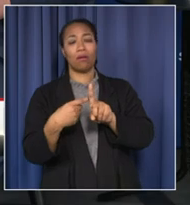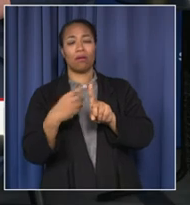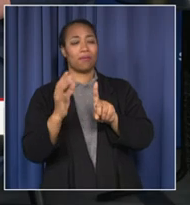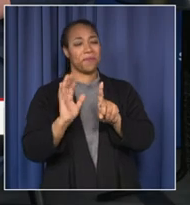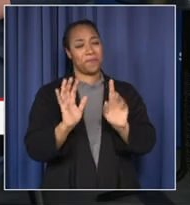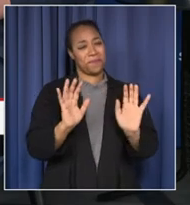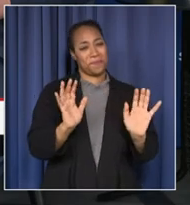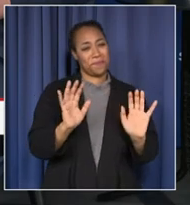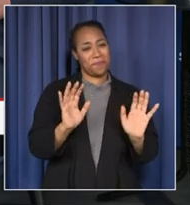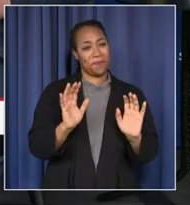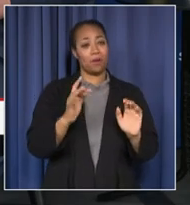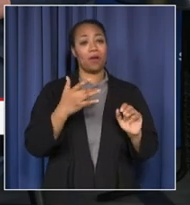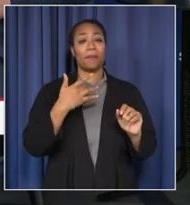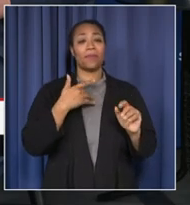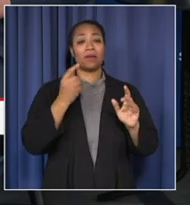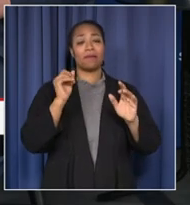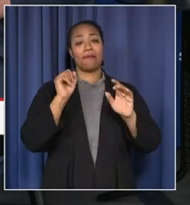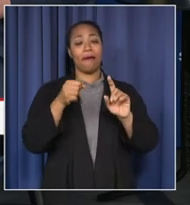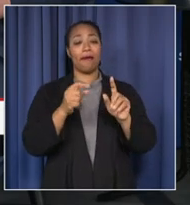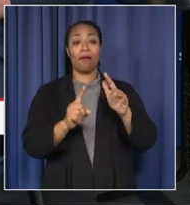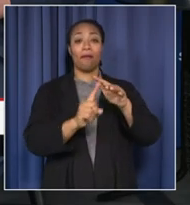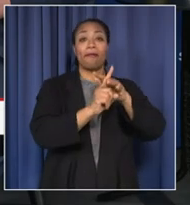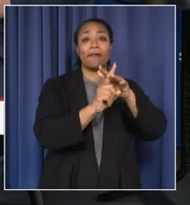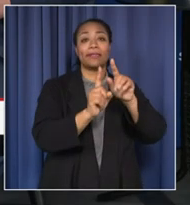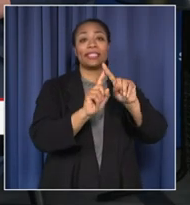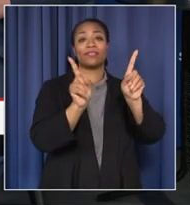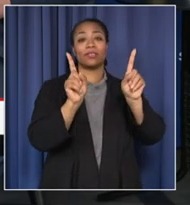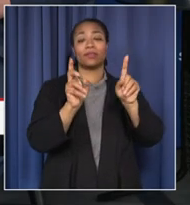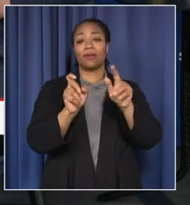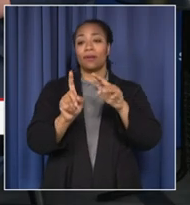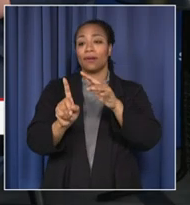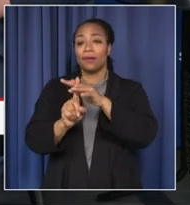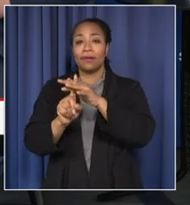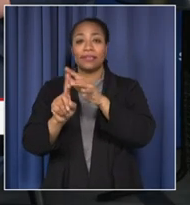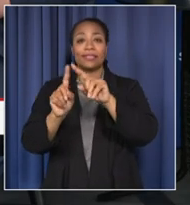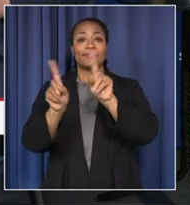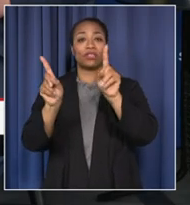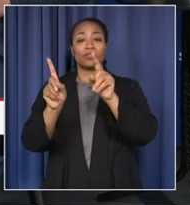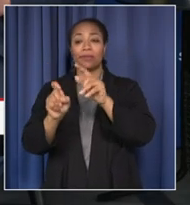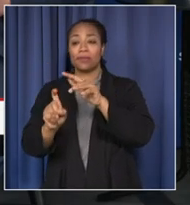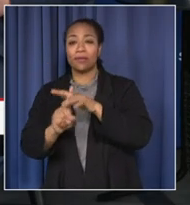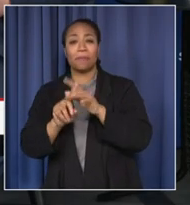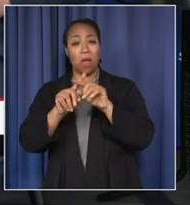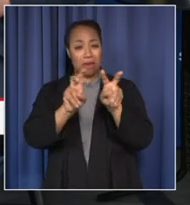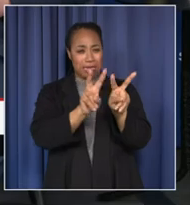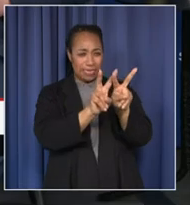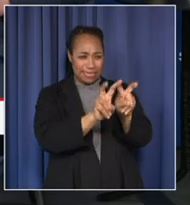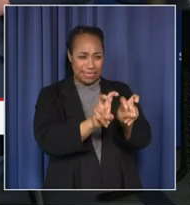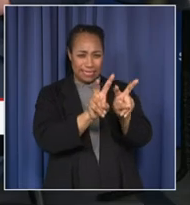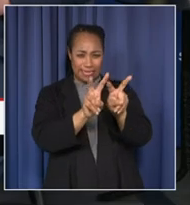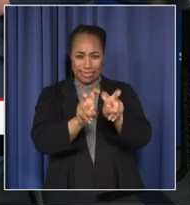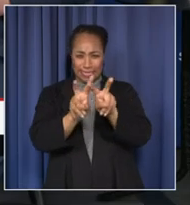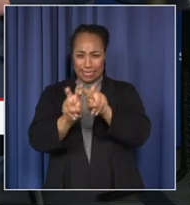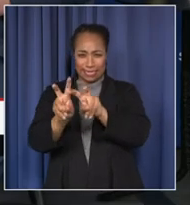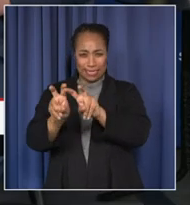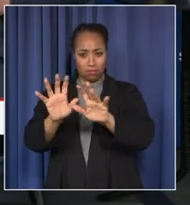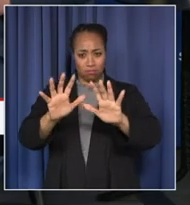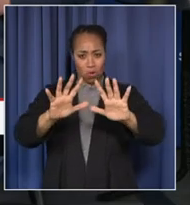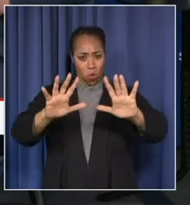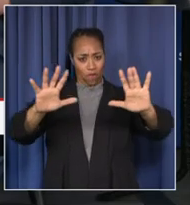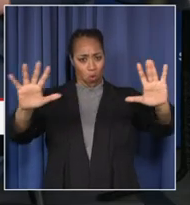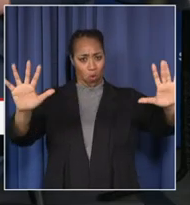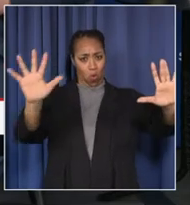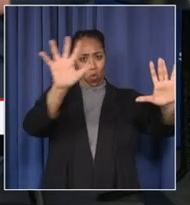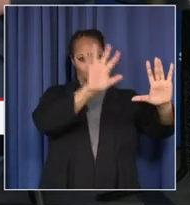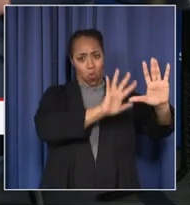any crime in any month and drive it down, but I don't know that I would suggest that was indicative of our efforts. What